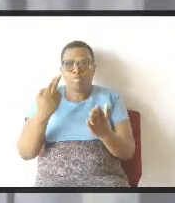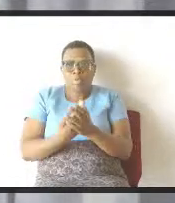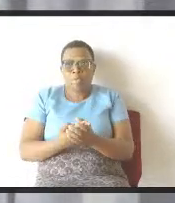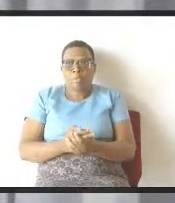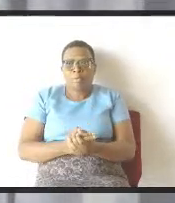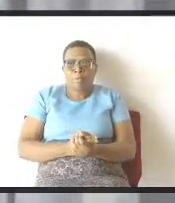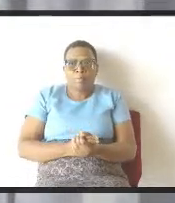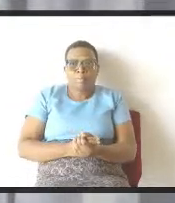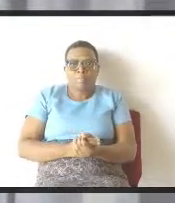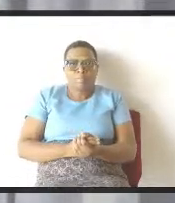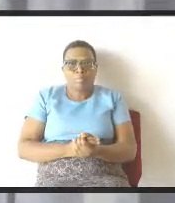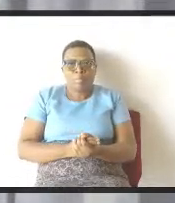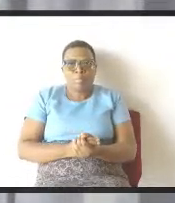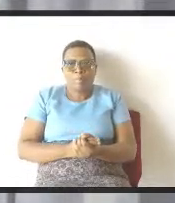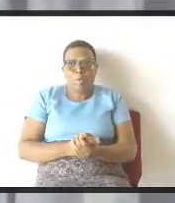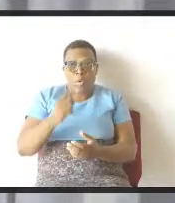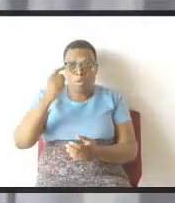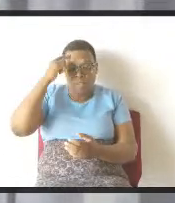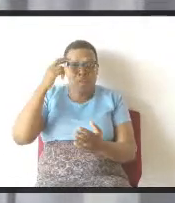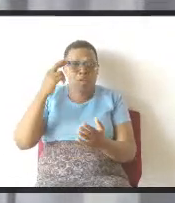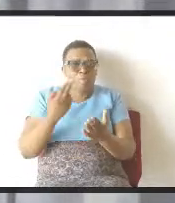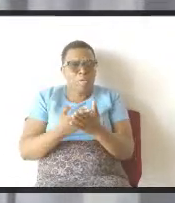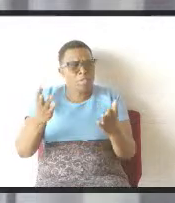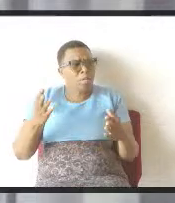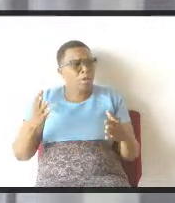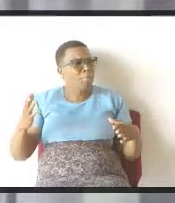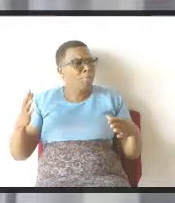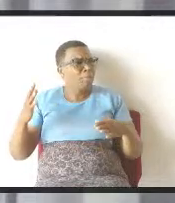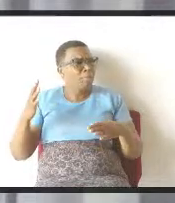wake up! The battle